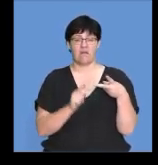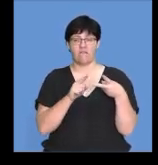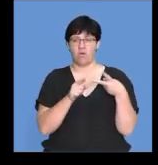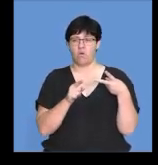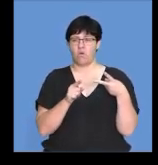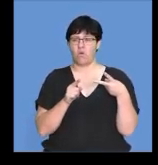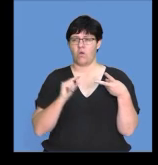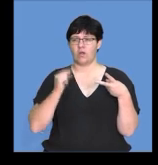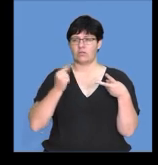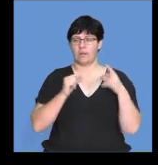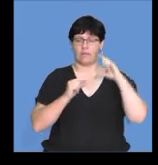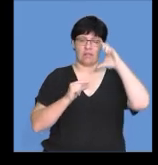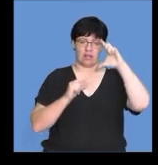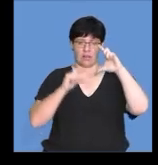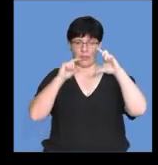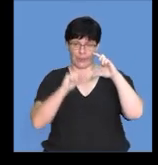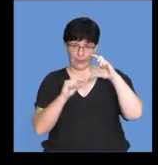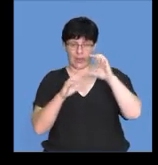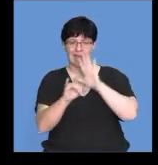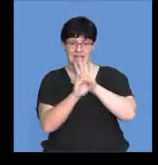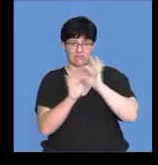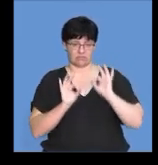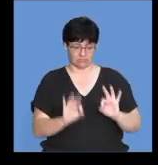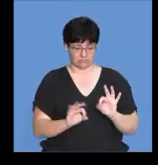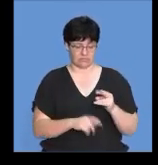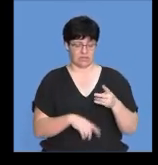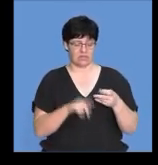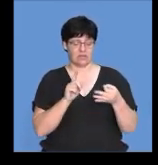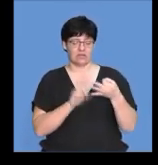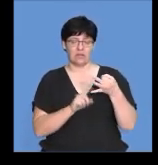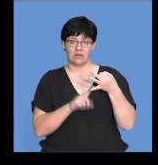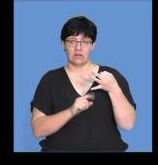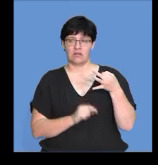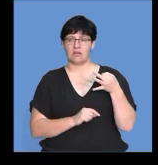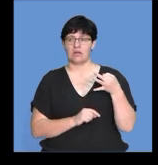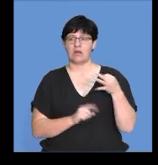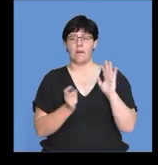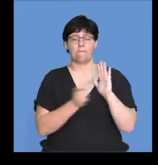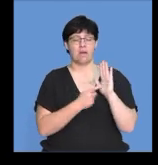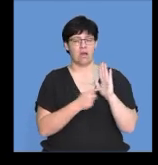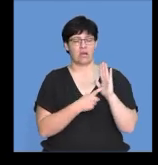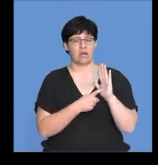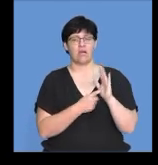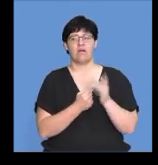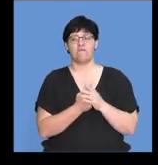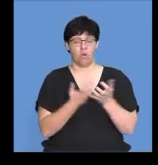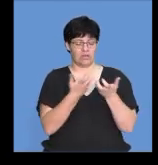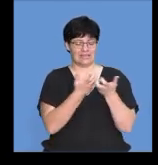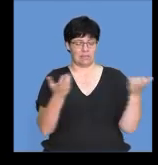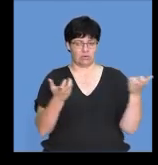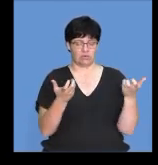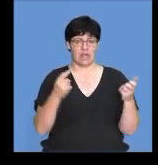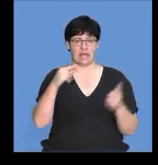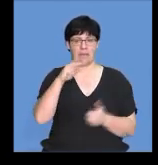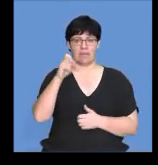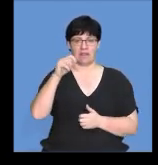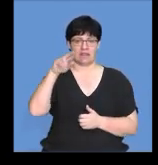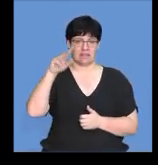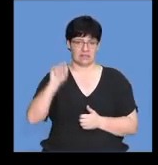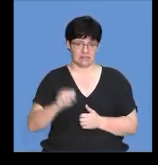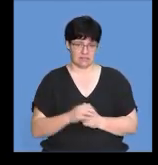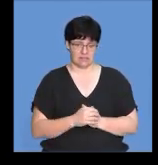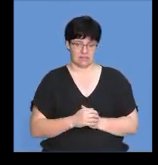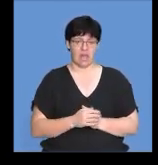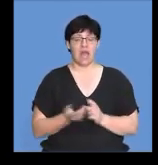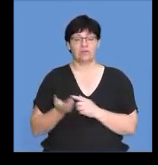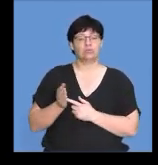the genotypes of the parents and correctly identified. Then you're going to be awarded marks for separating out the gametes and